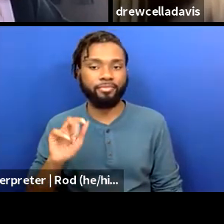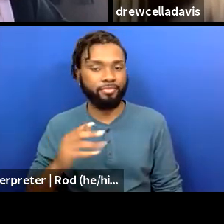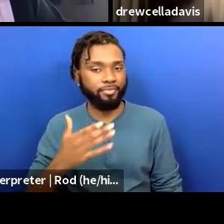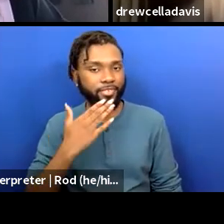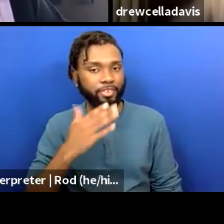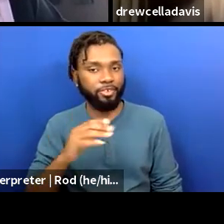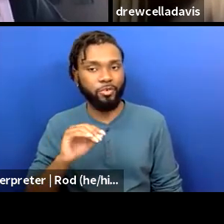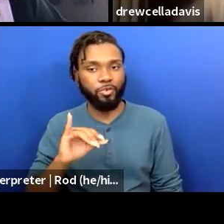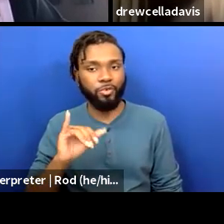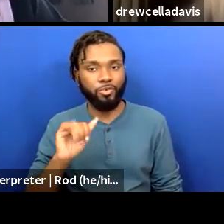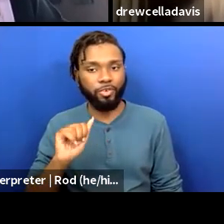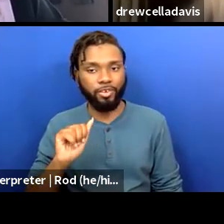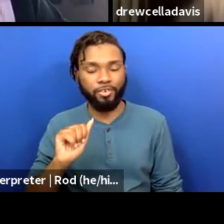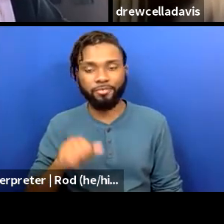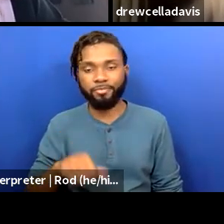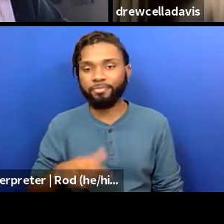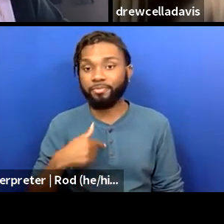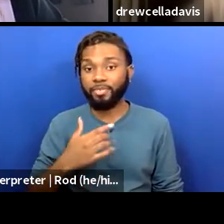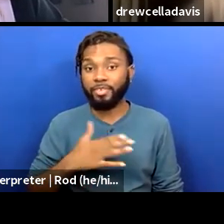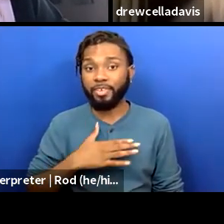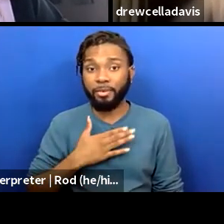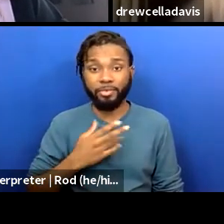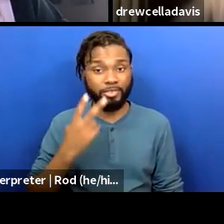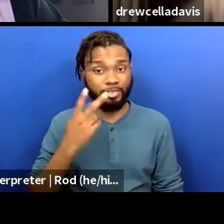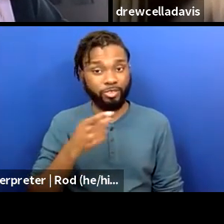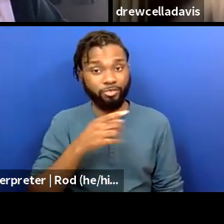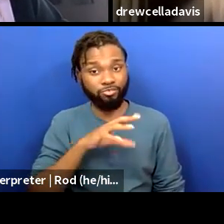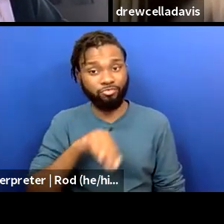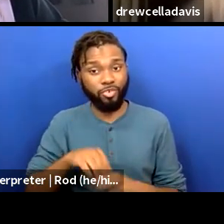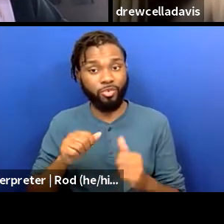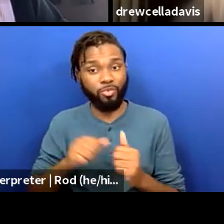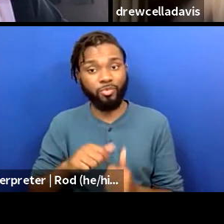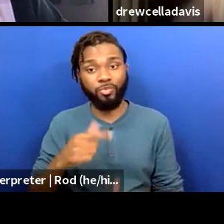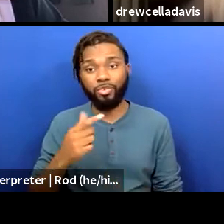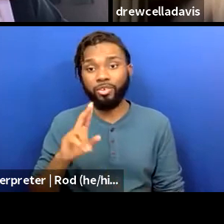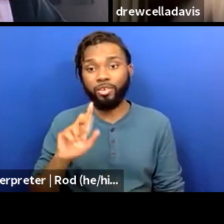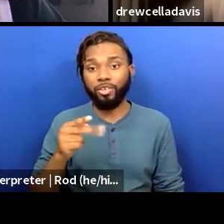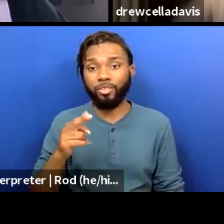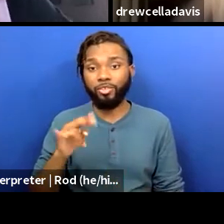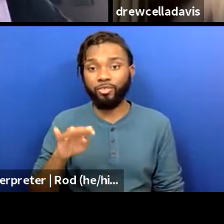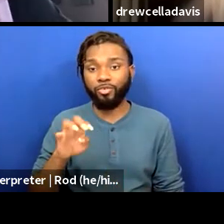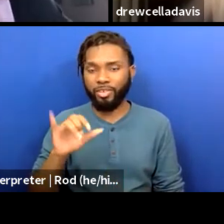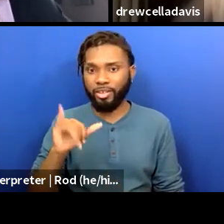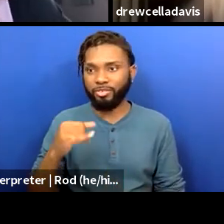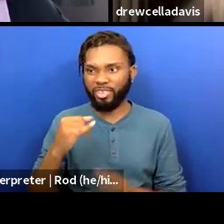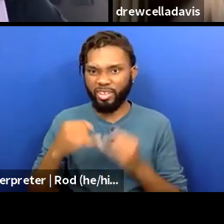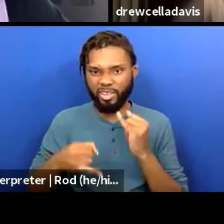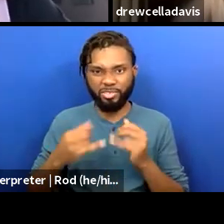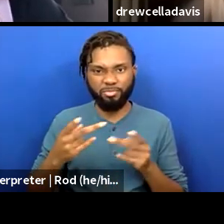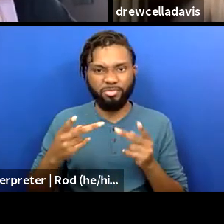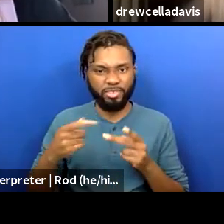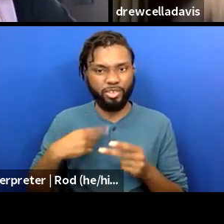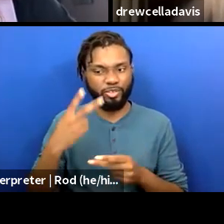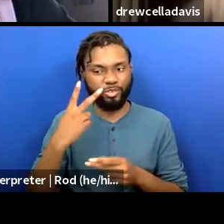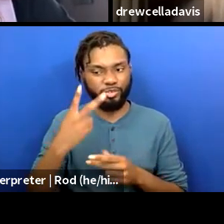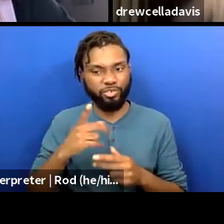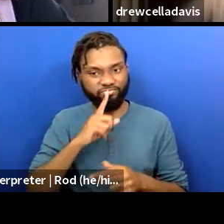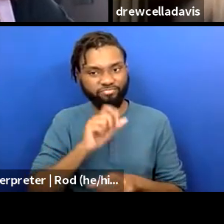I was happy to see you're involved with the Guthrie. That was the last place I saw an actual play. In the traditional